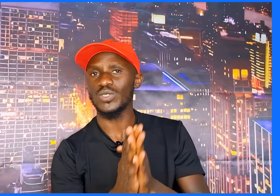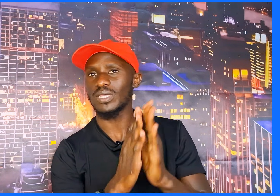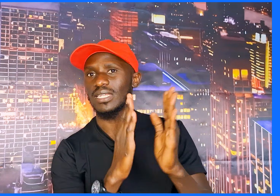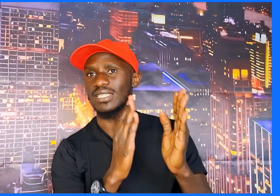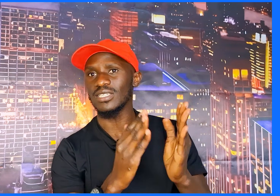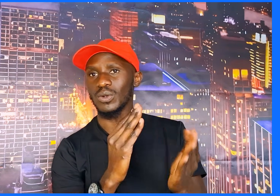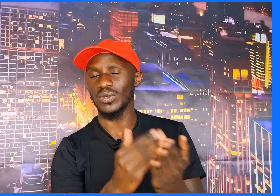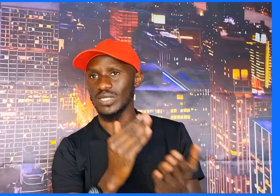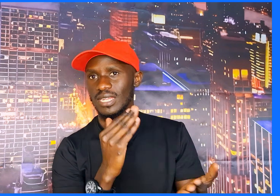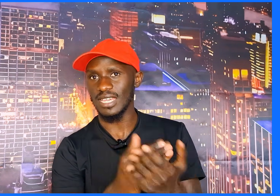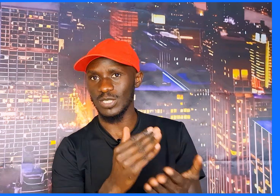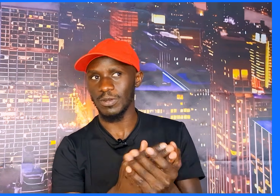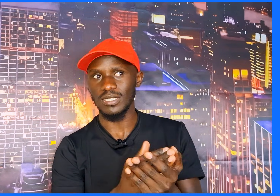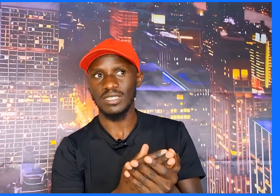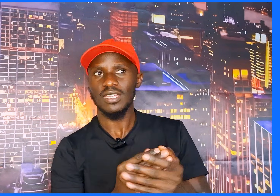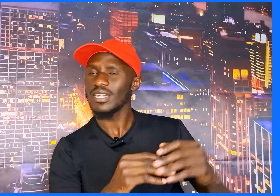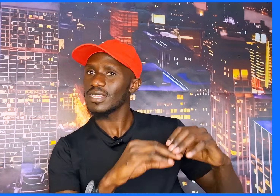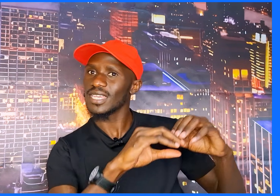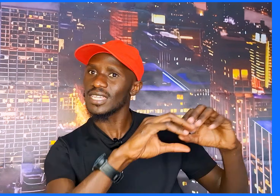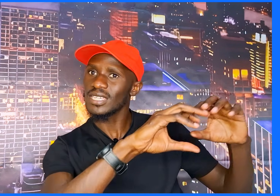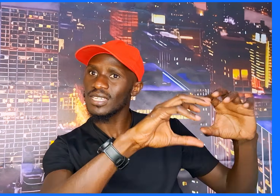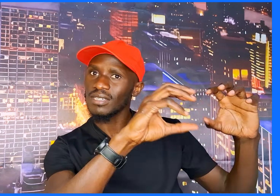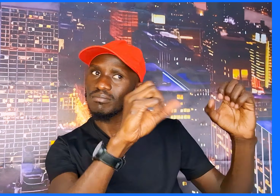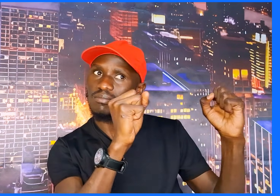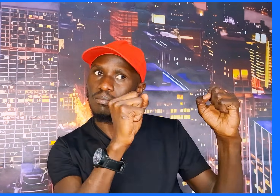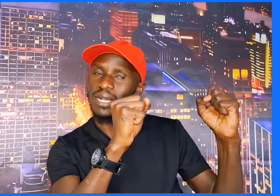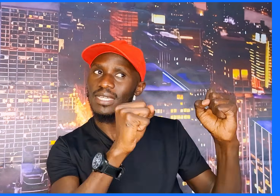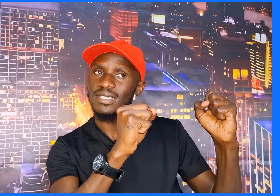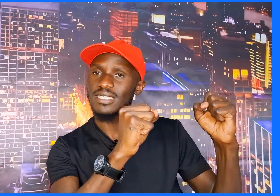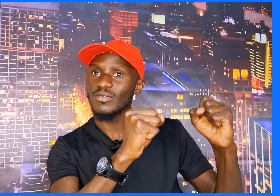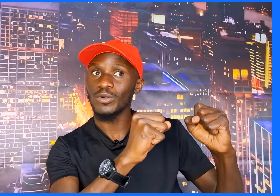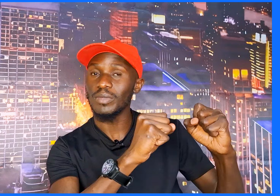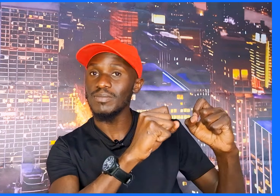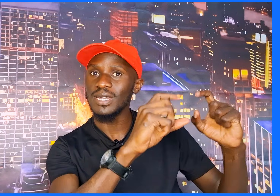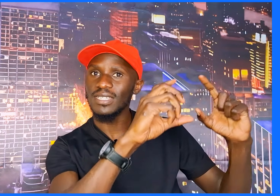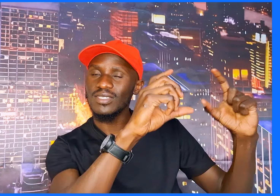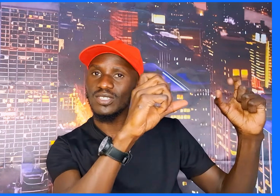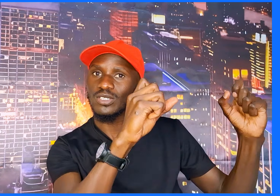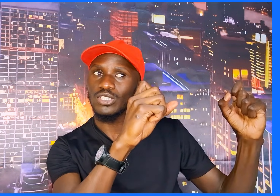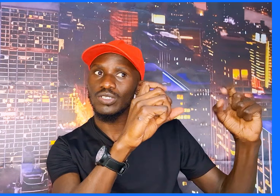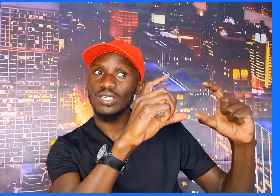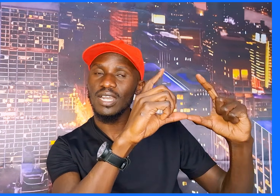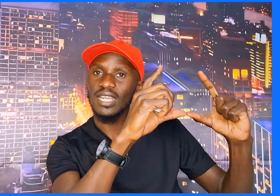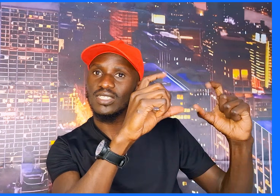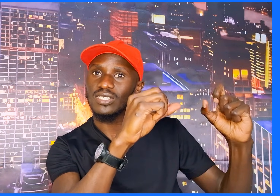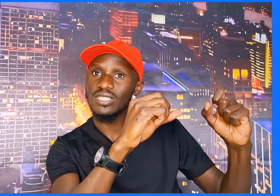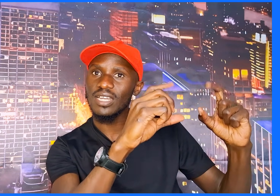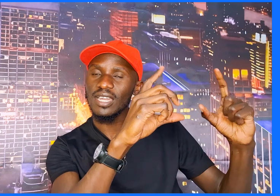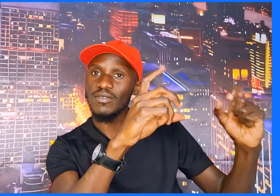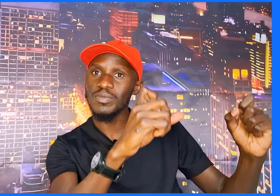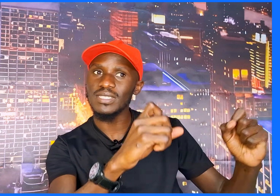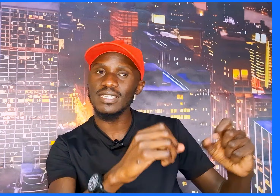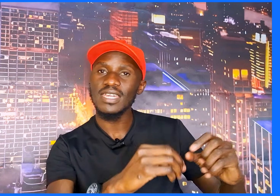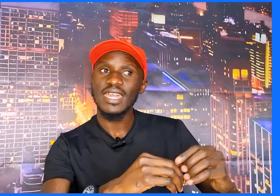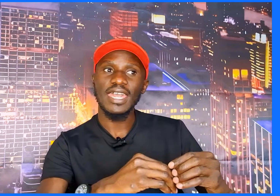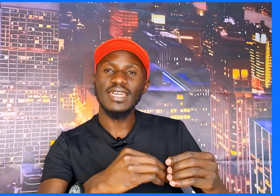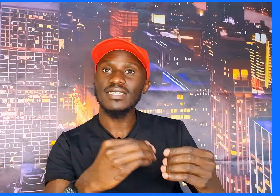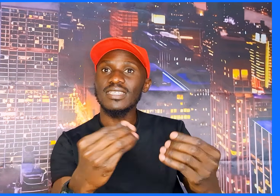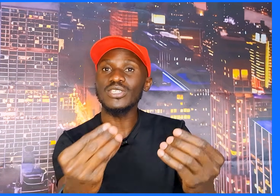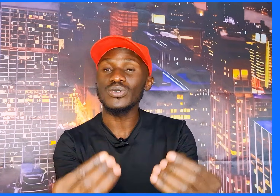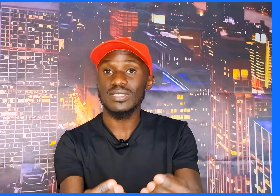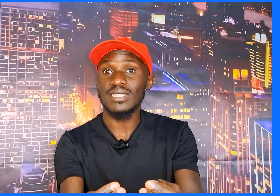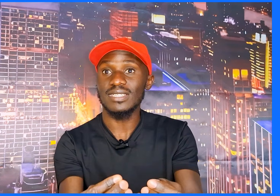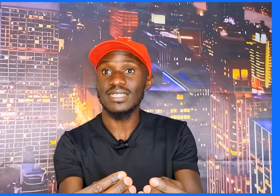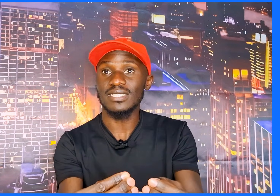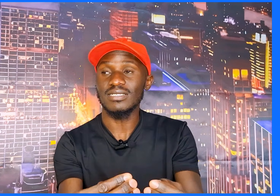money, of course, with the leading one who's an expert. They buy data from maybe an institution, a country, a government,